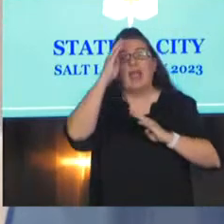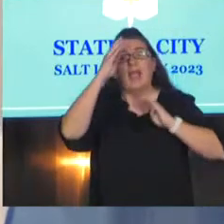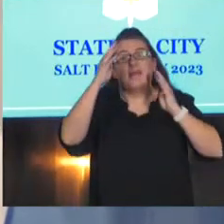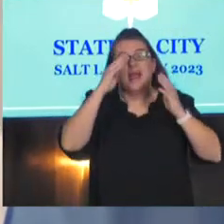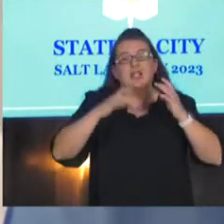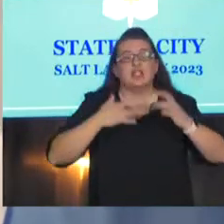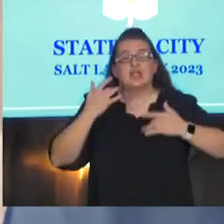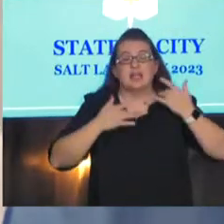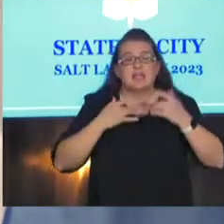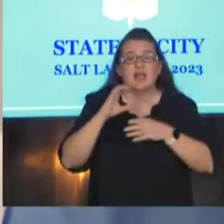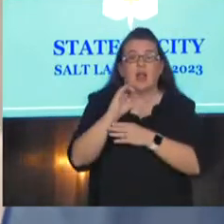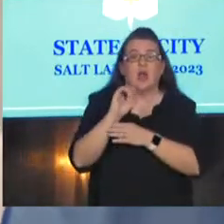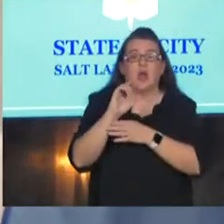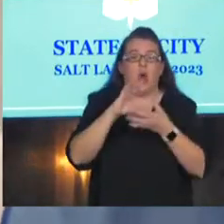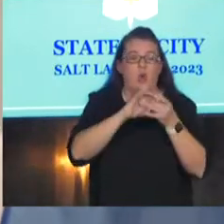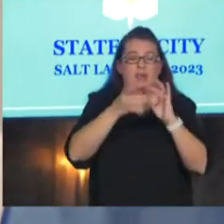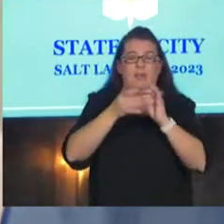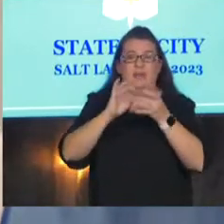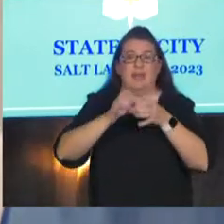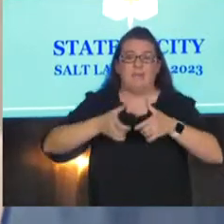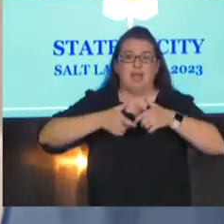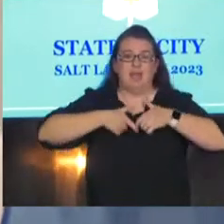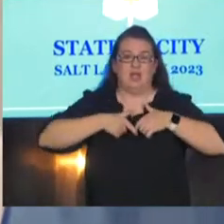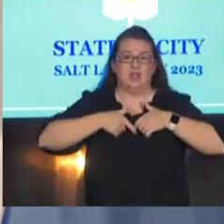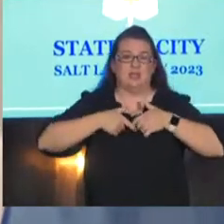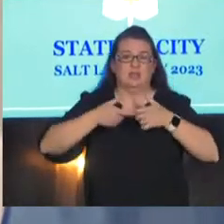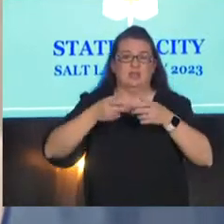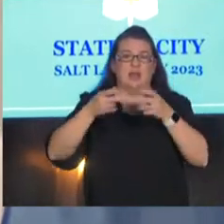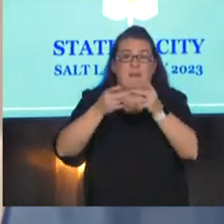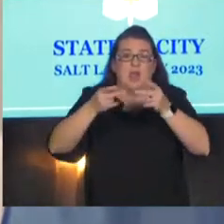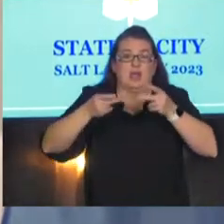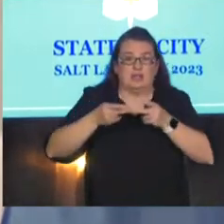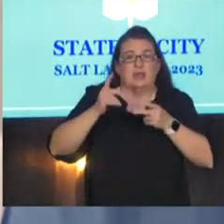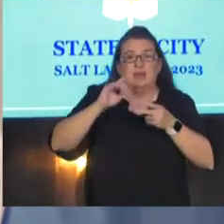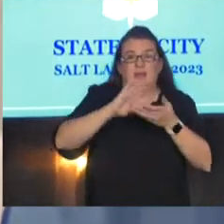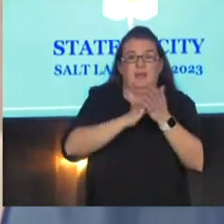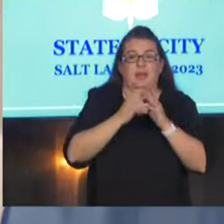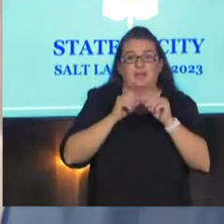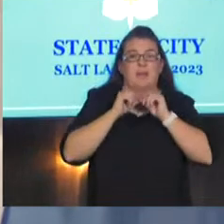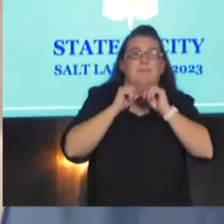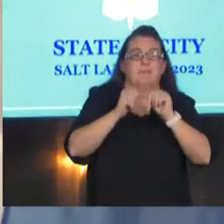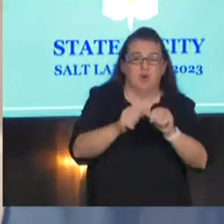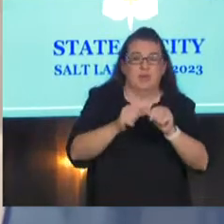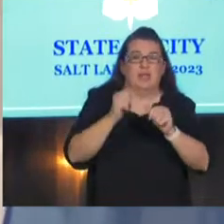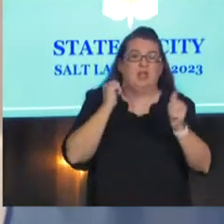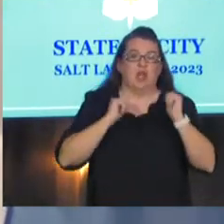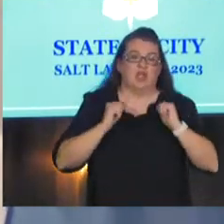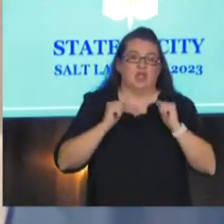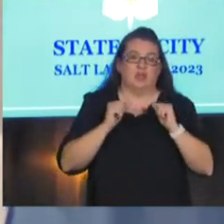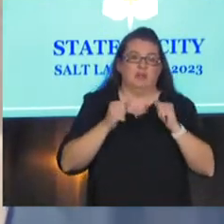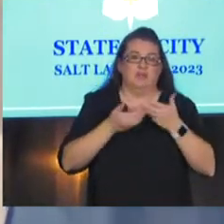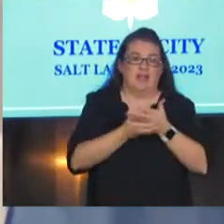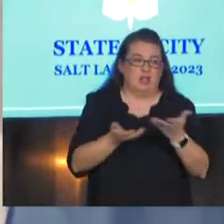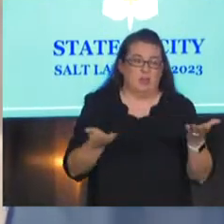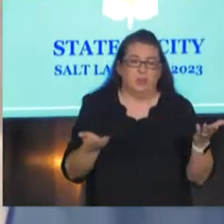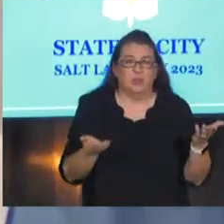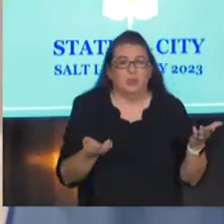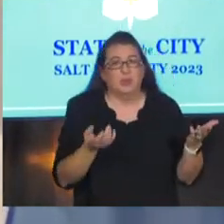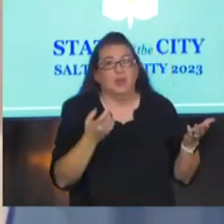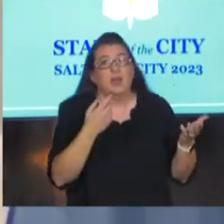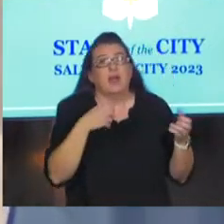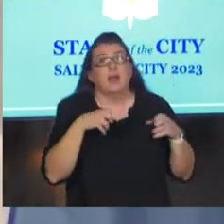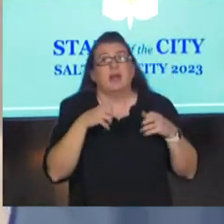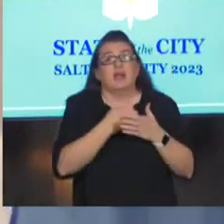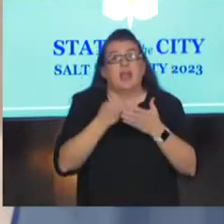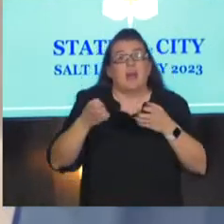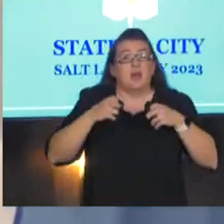downtown Olympic medals plaza that becomes a permanent public park and concert venue. The economic opportunities we have are